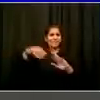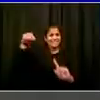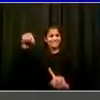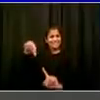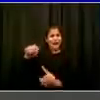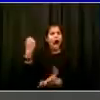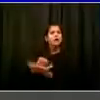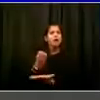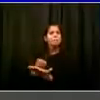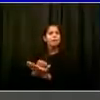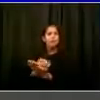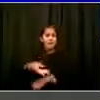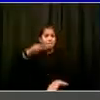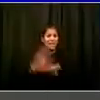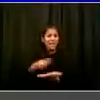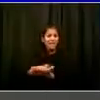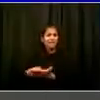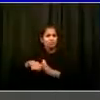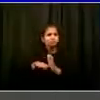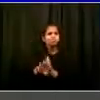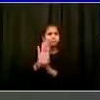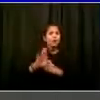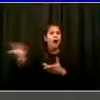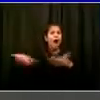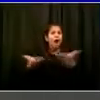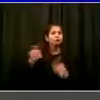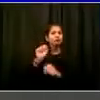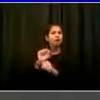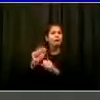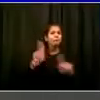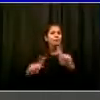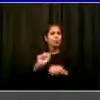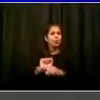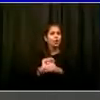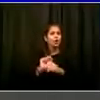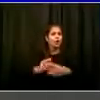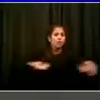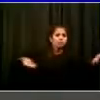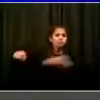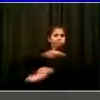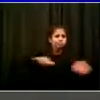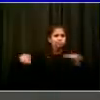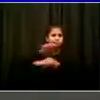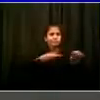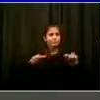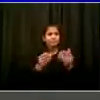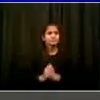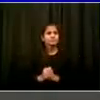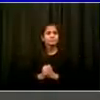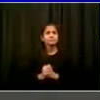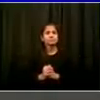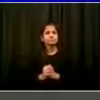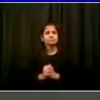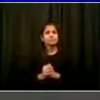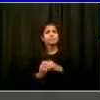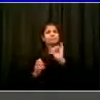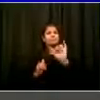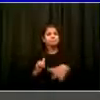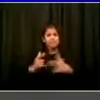with MWBEs will help repair the damage caused by decades of exclusion of people of